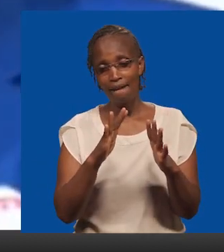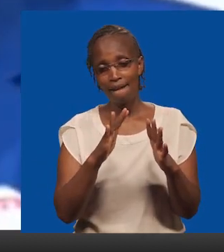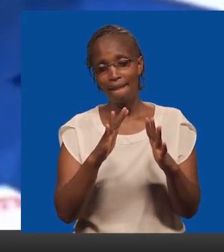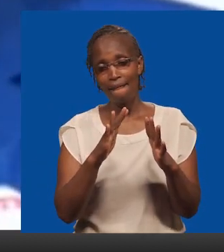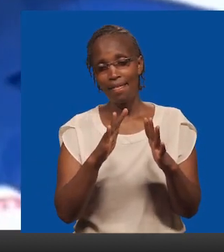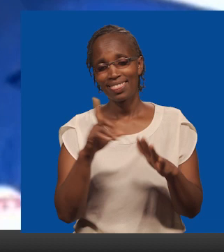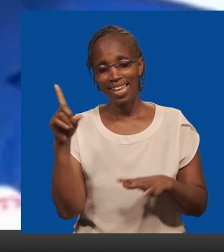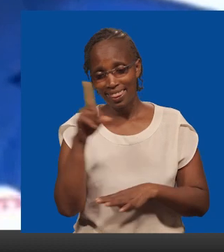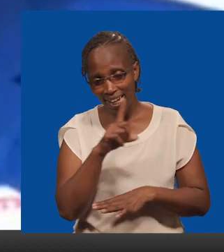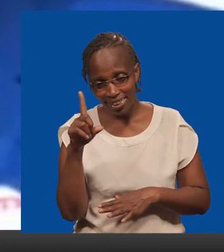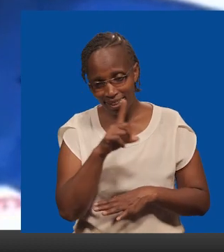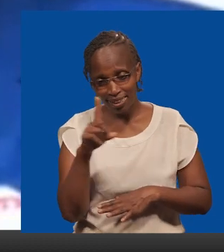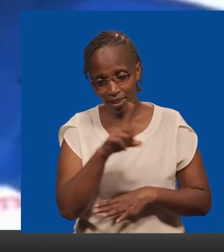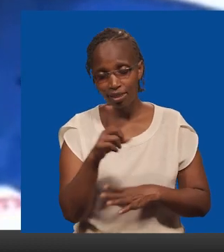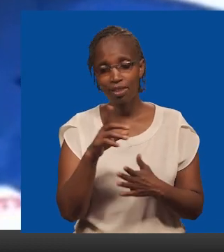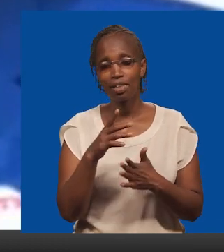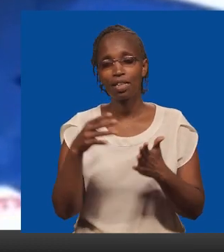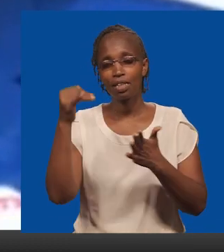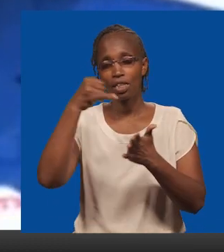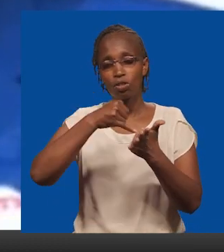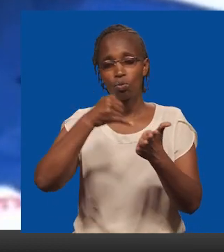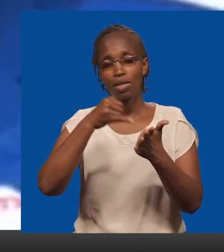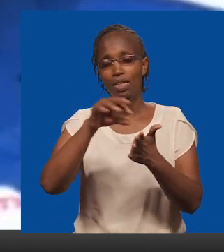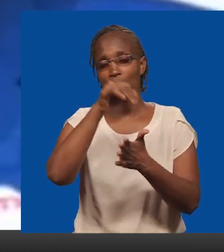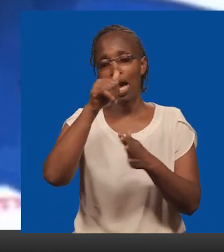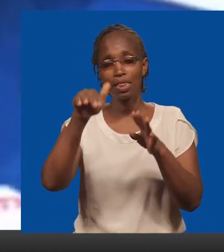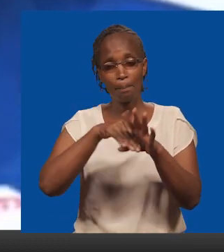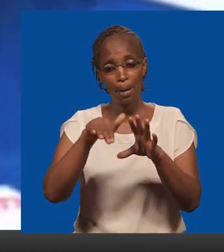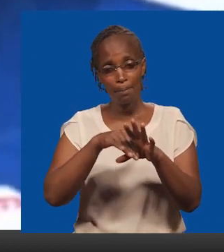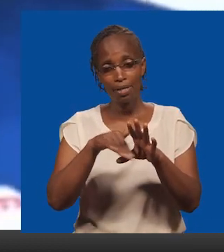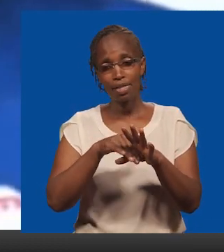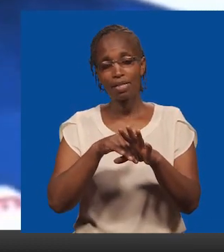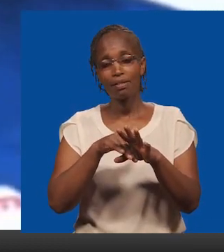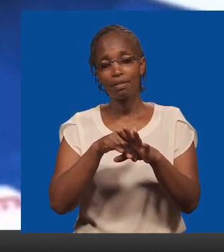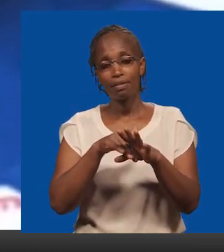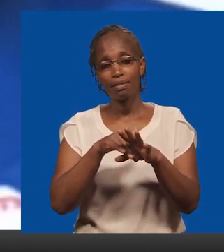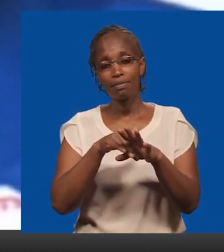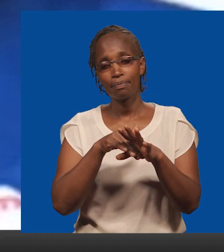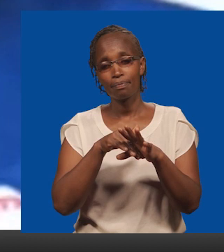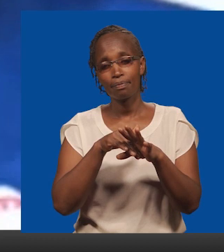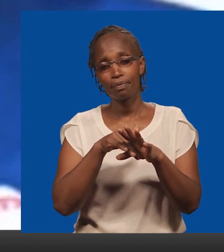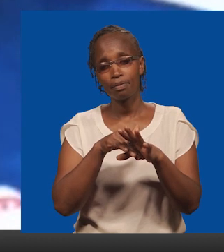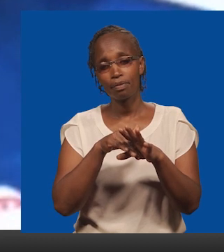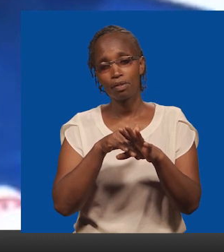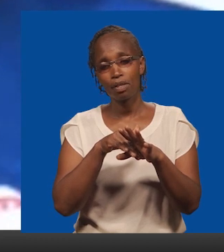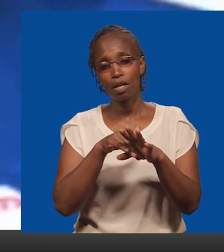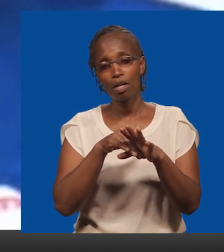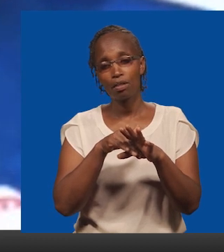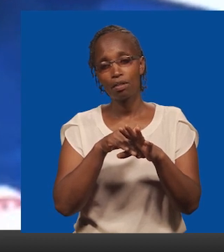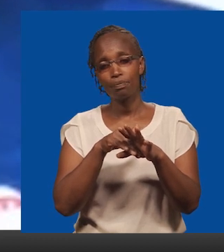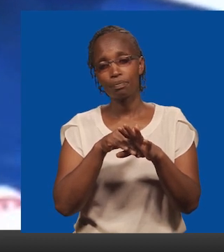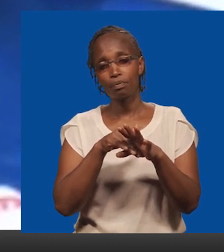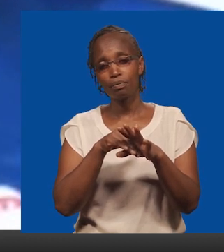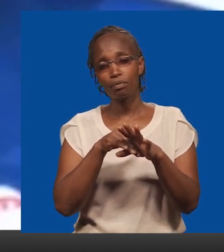polls. Intimidation of the commission by some members of the National Security Advisory Council to moderate